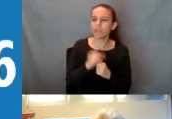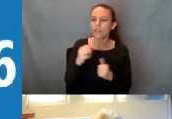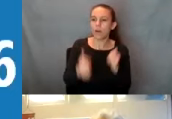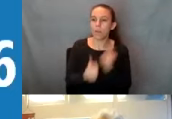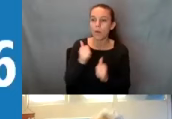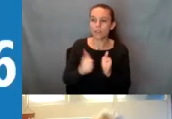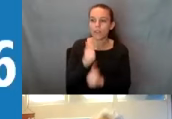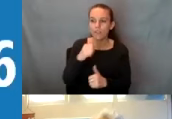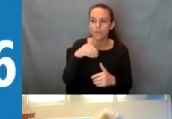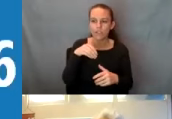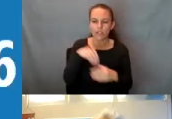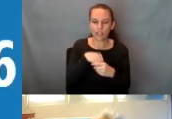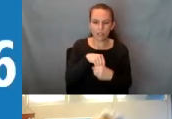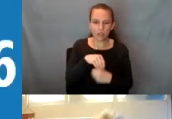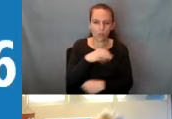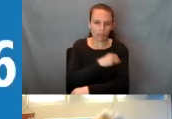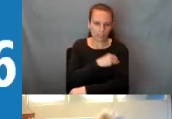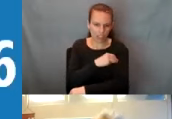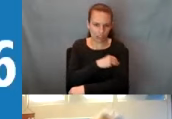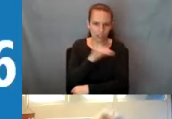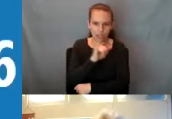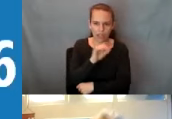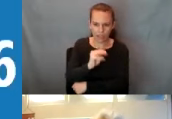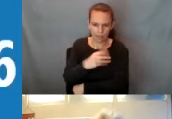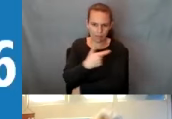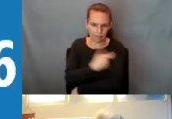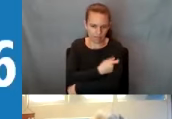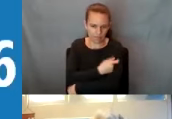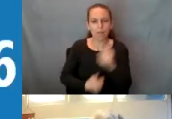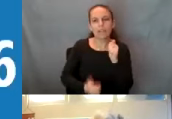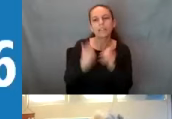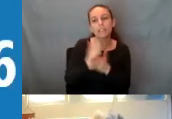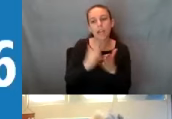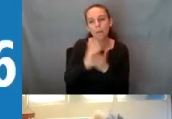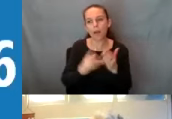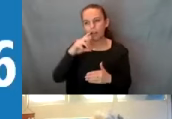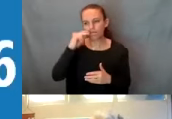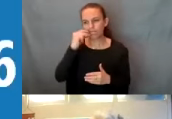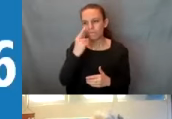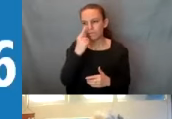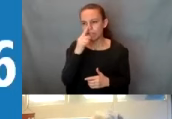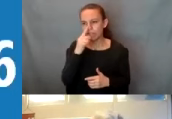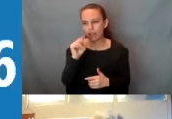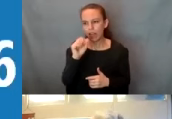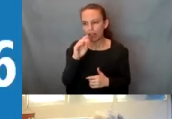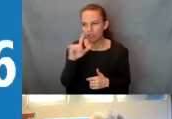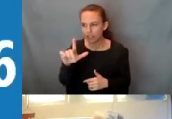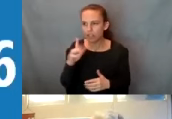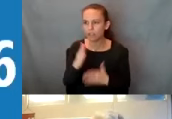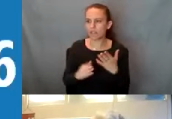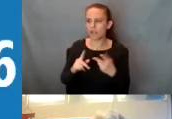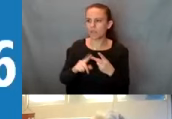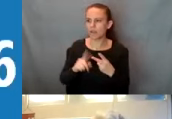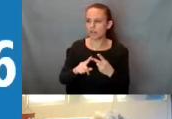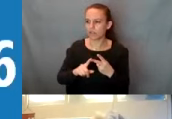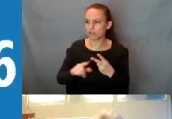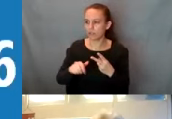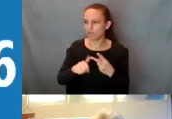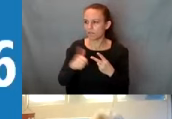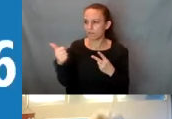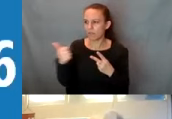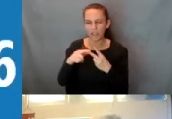are a few in development which are nasal vaccines and intradermal vaccines. And there's,